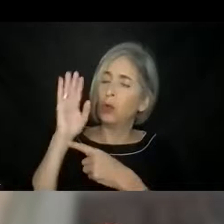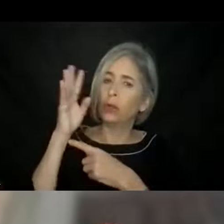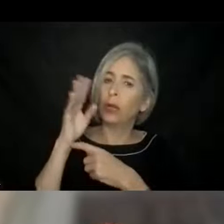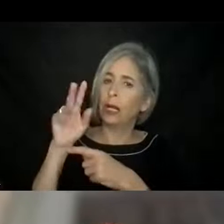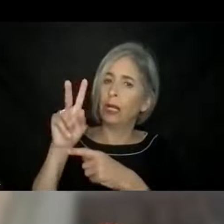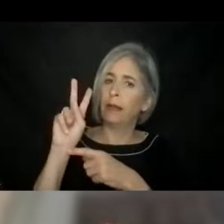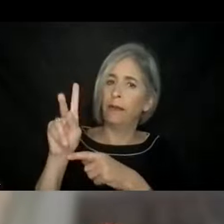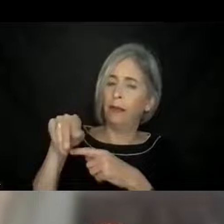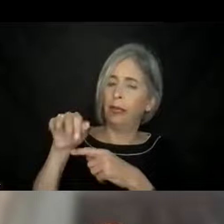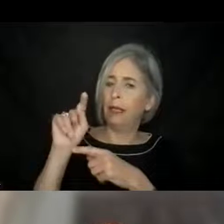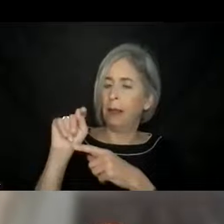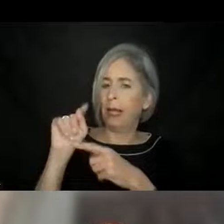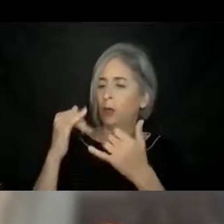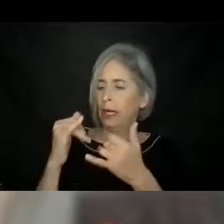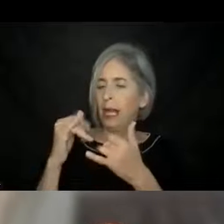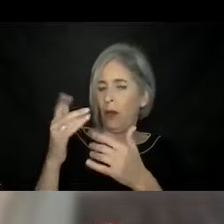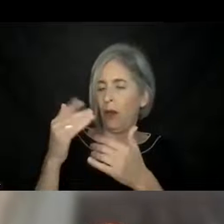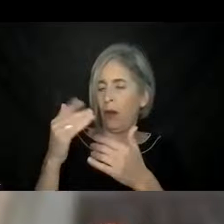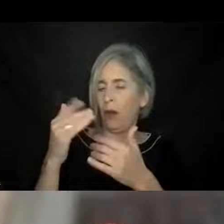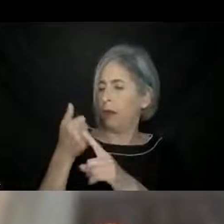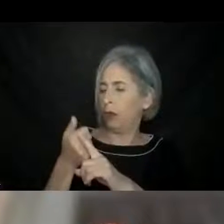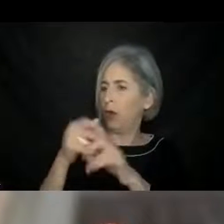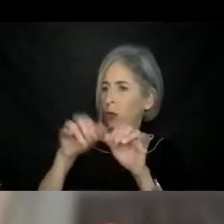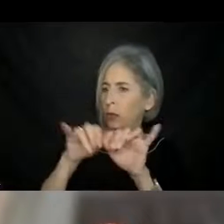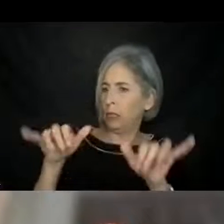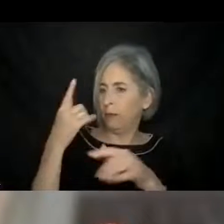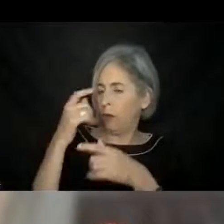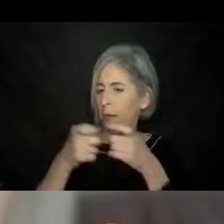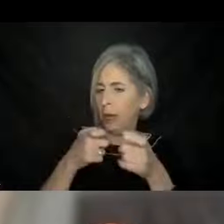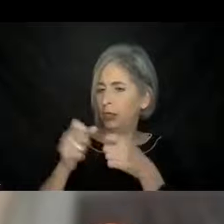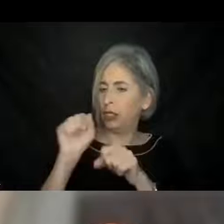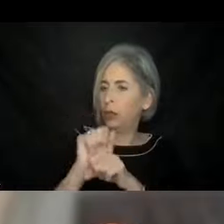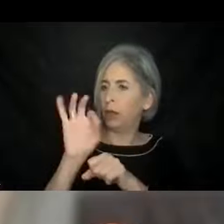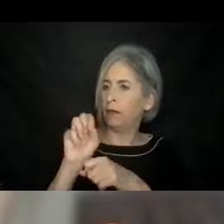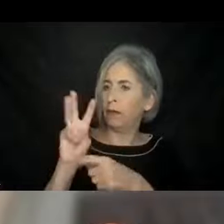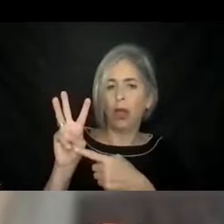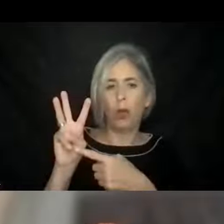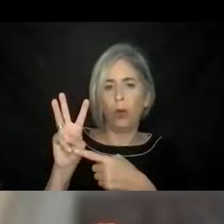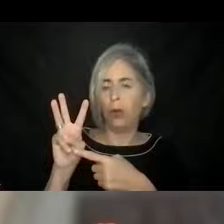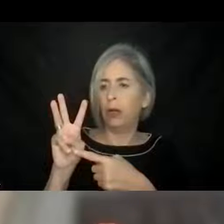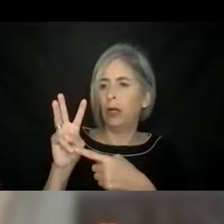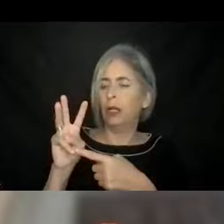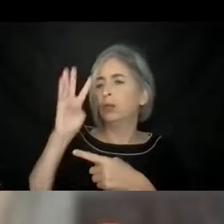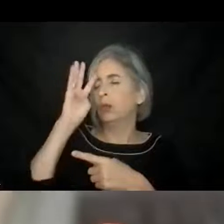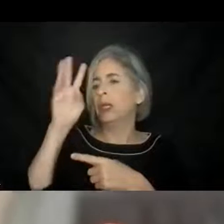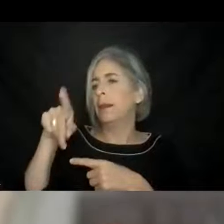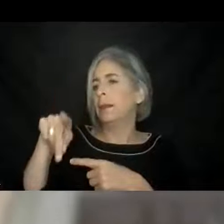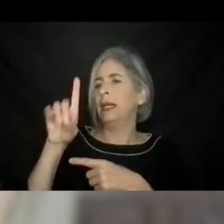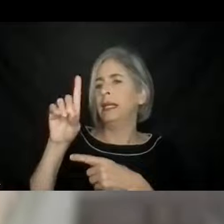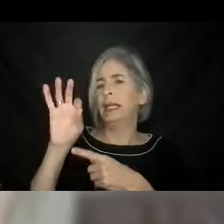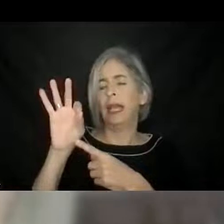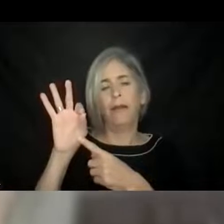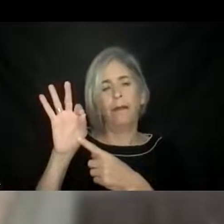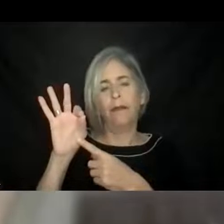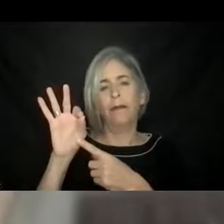right now do have their own system for managing the workflow and to be able to produce the PDF reports that are or the